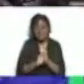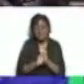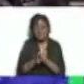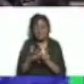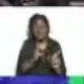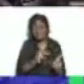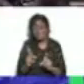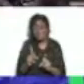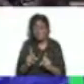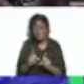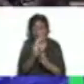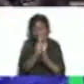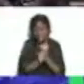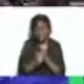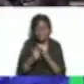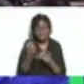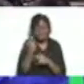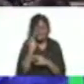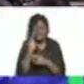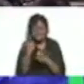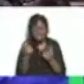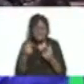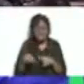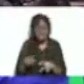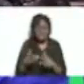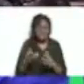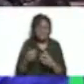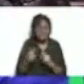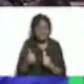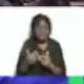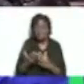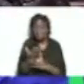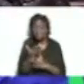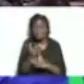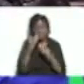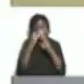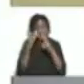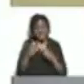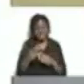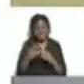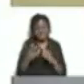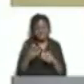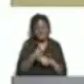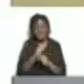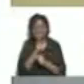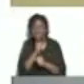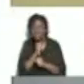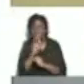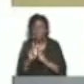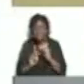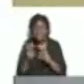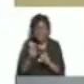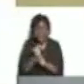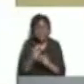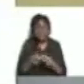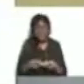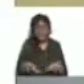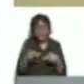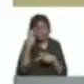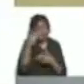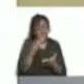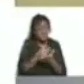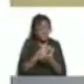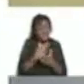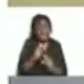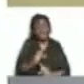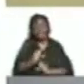House of Assembly. The overall objective, to ensure consumers receive value for money and by extension promote good